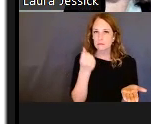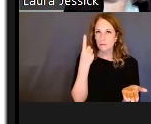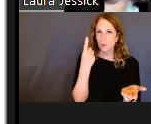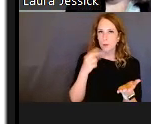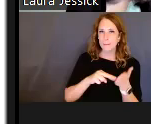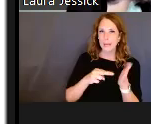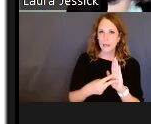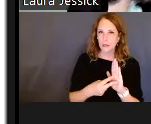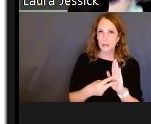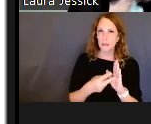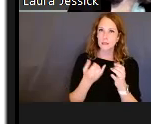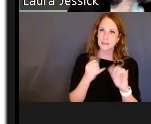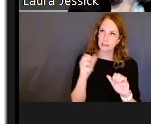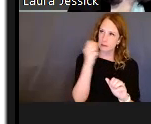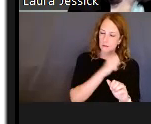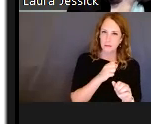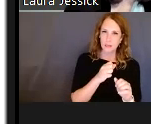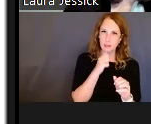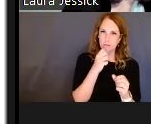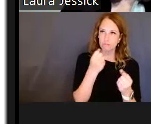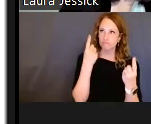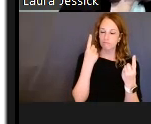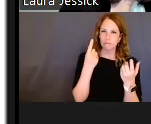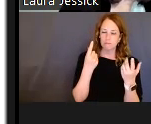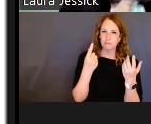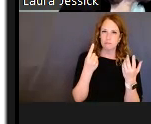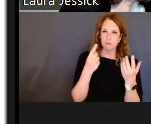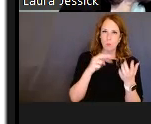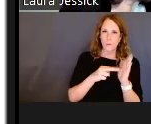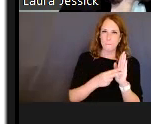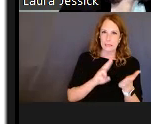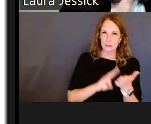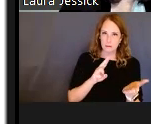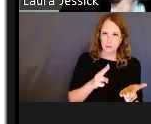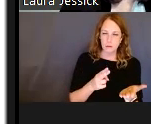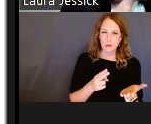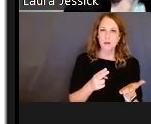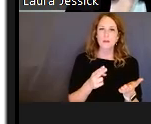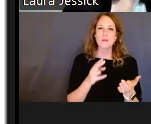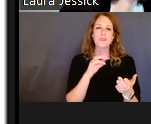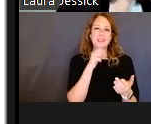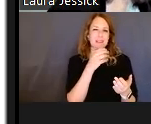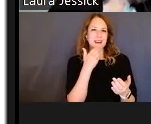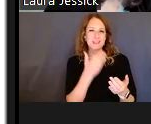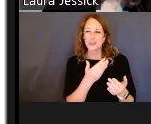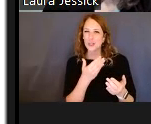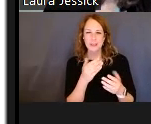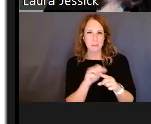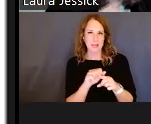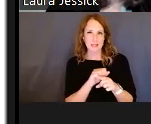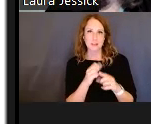understanding what it meant, obviously still intoxicated. So the practice is really considered poor, and we're revisiting all of those